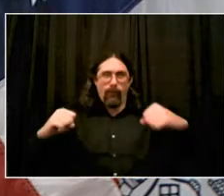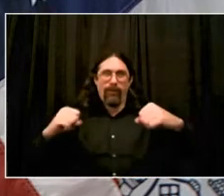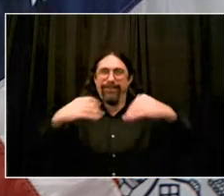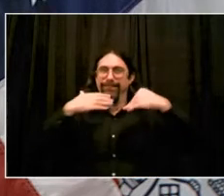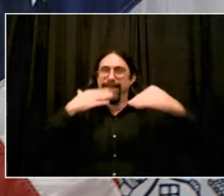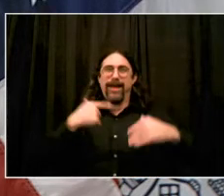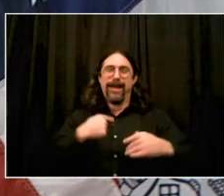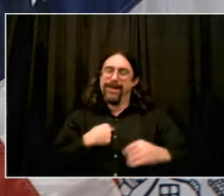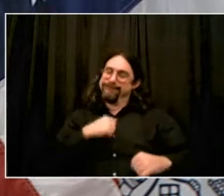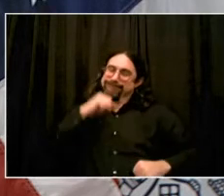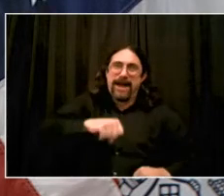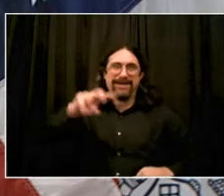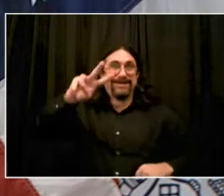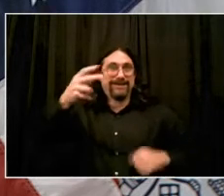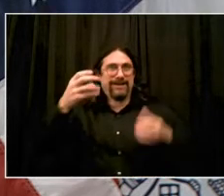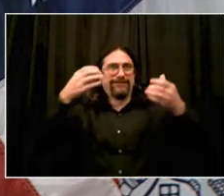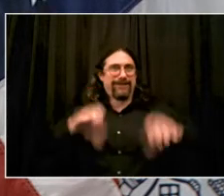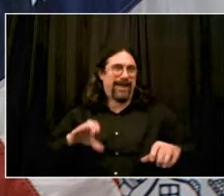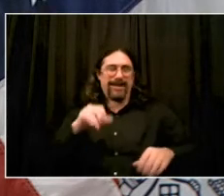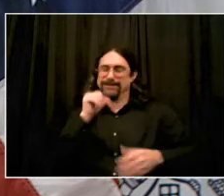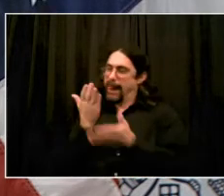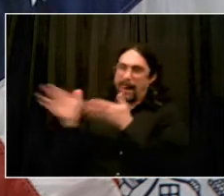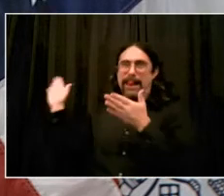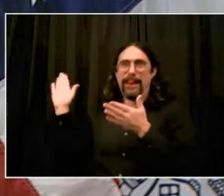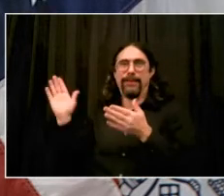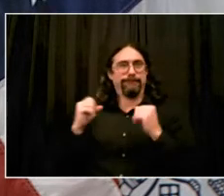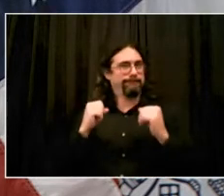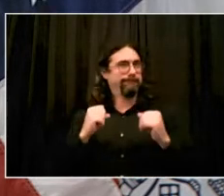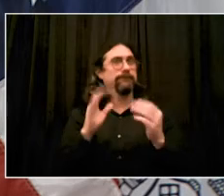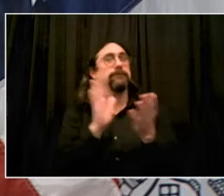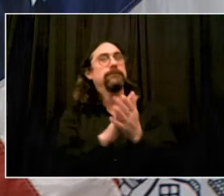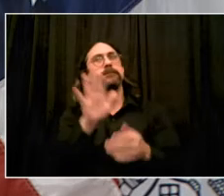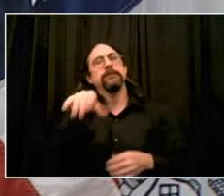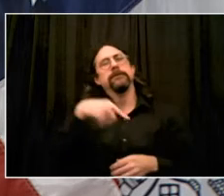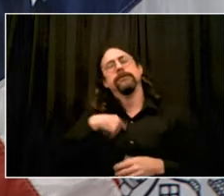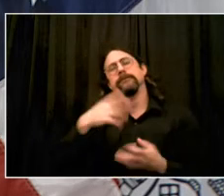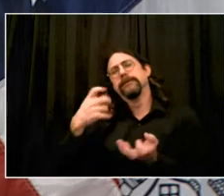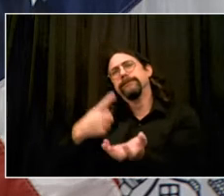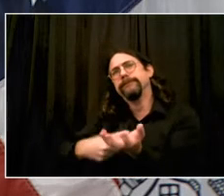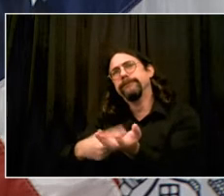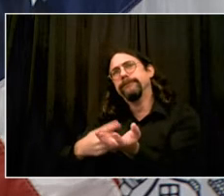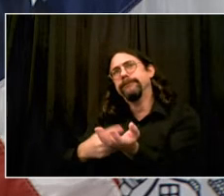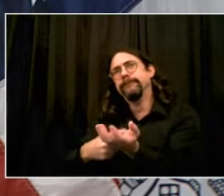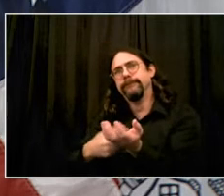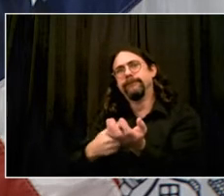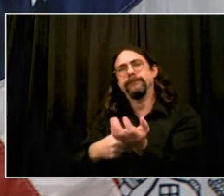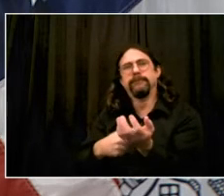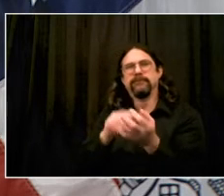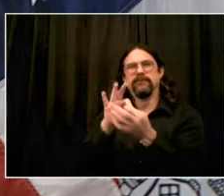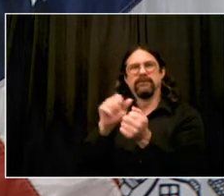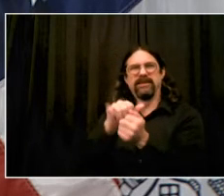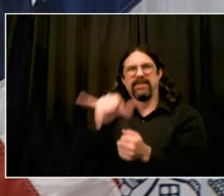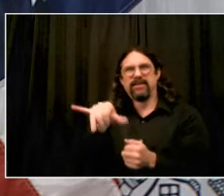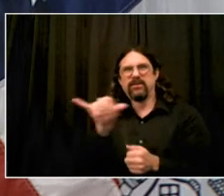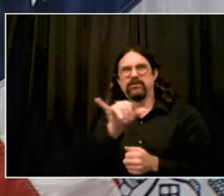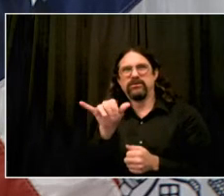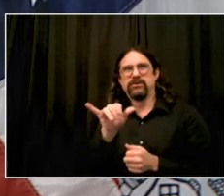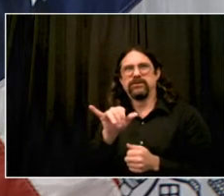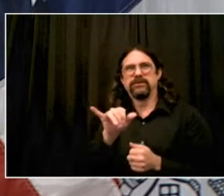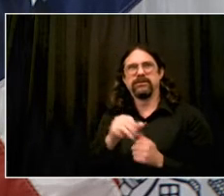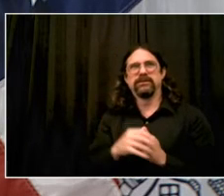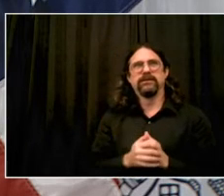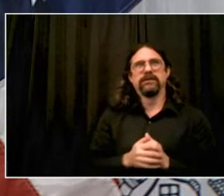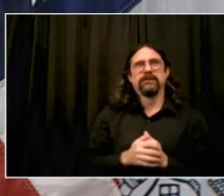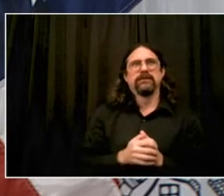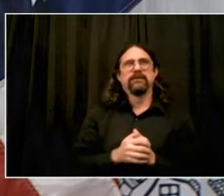or may not be ready to go to 5 days a week. I mean, I guess we're not hearing a concrete number on that. Can